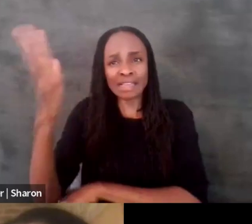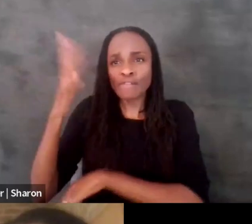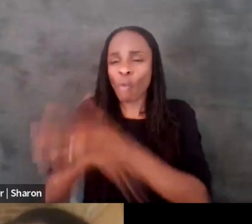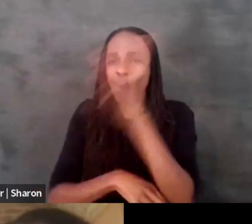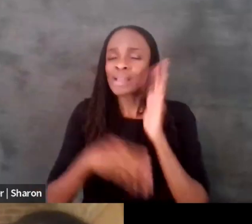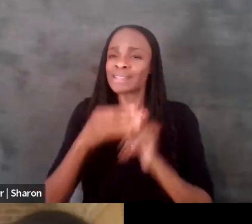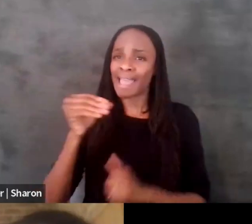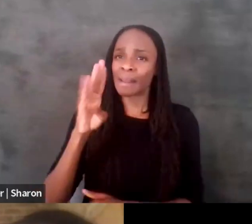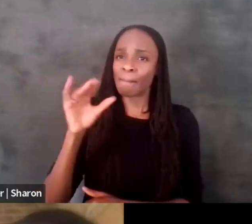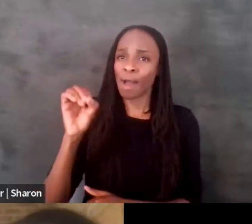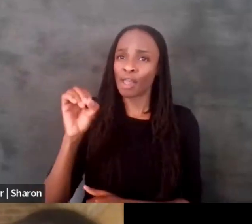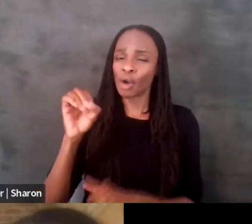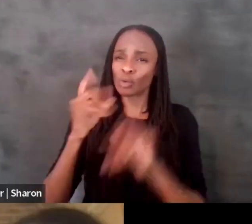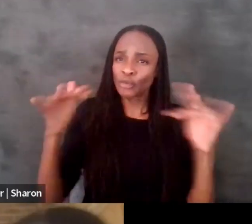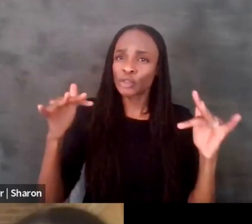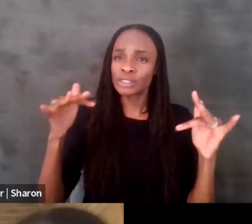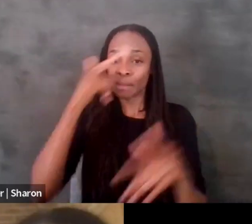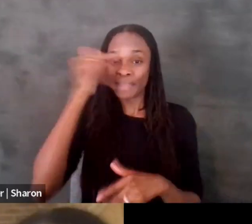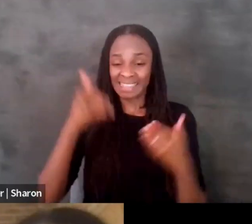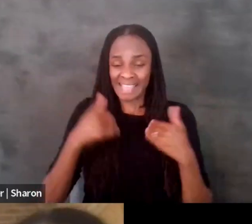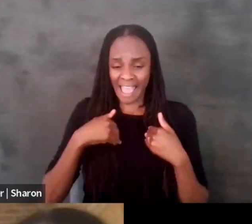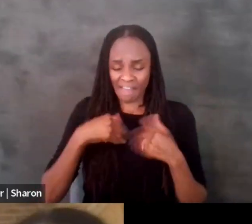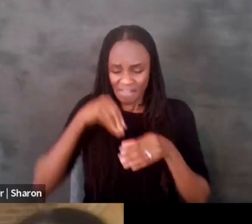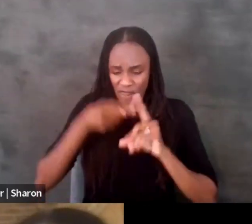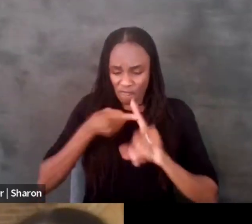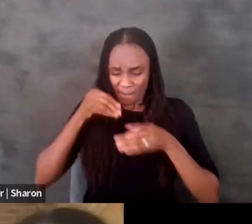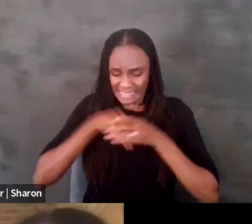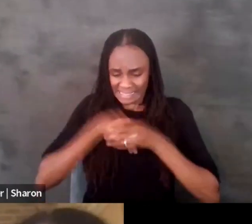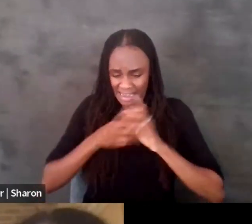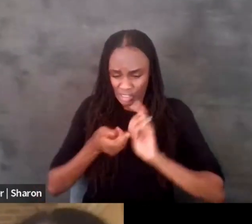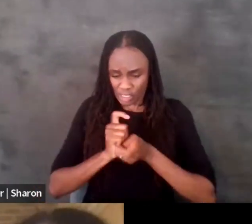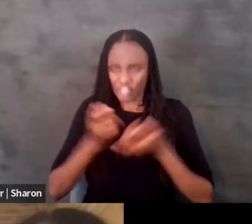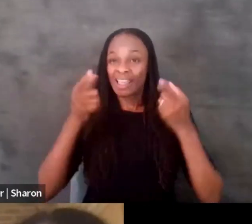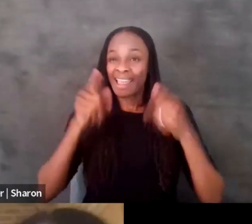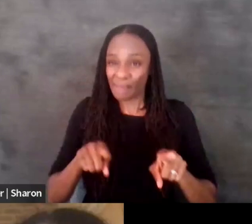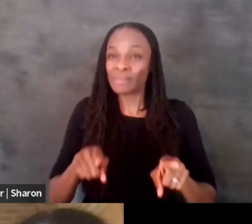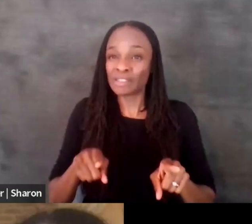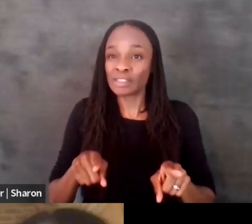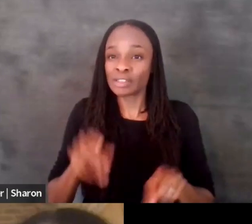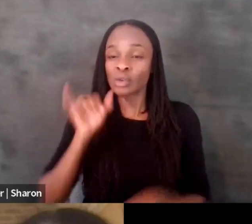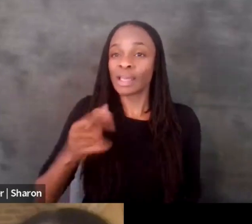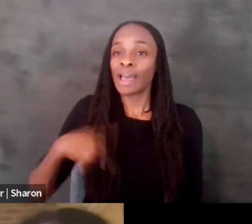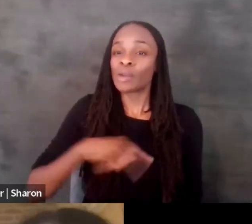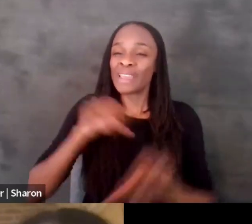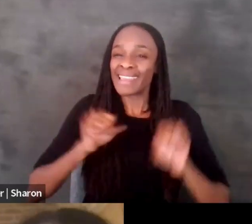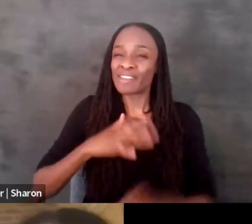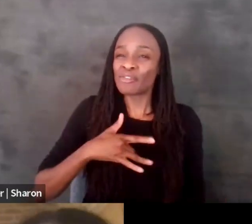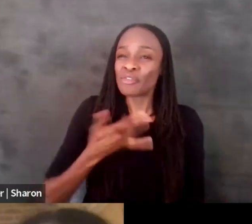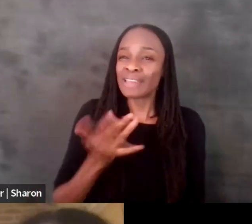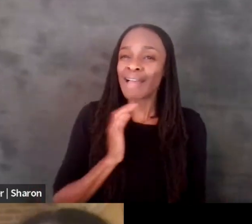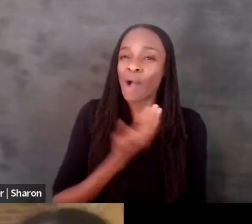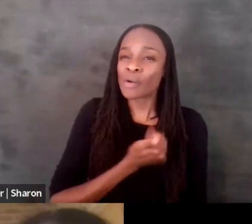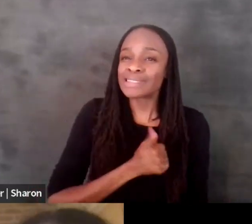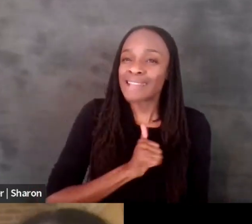that there is an internal shift that happens within us, so that we feel ourselves as a